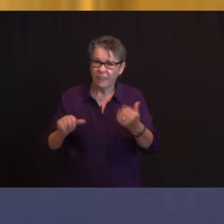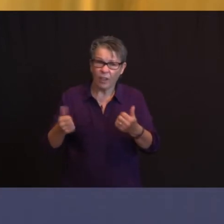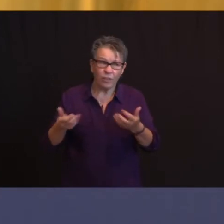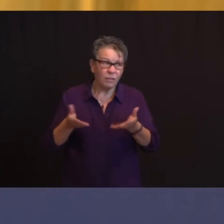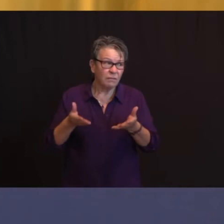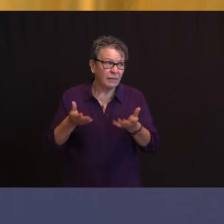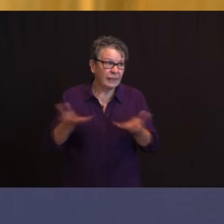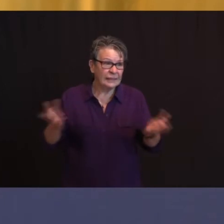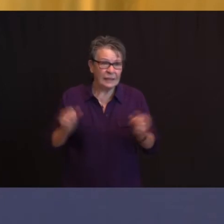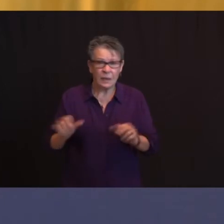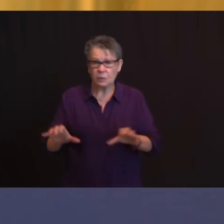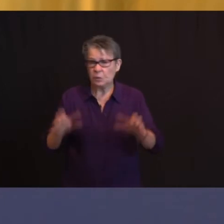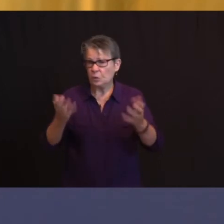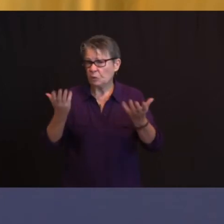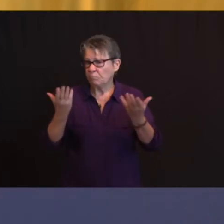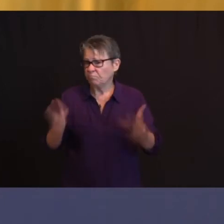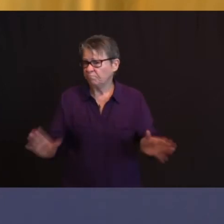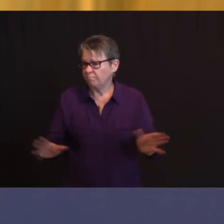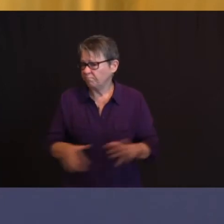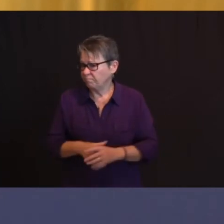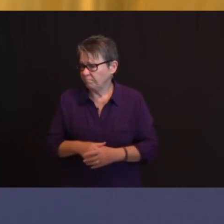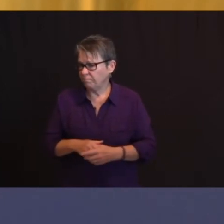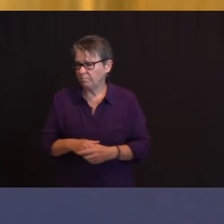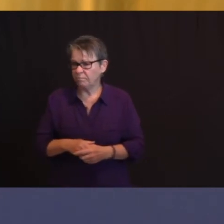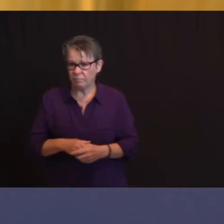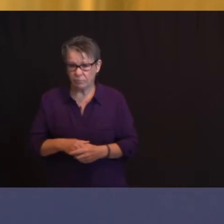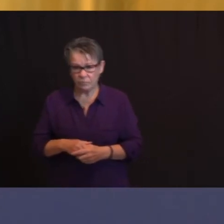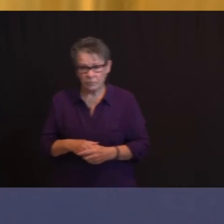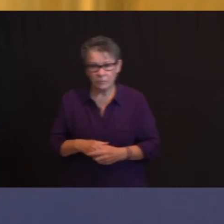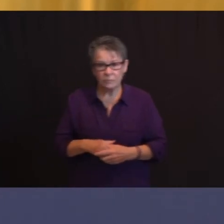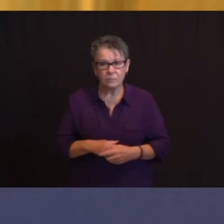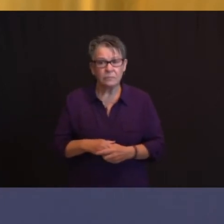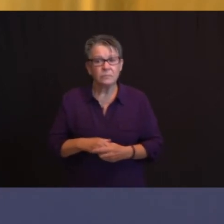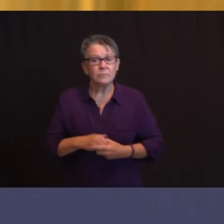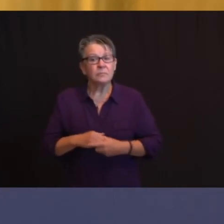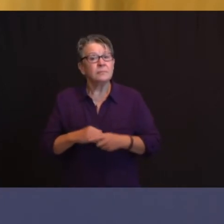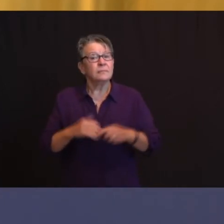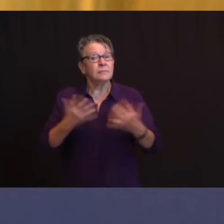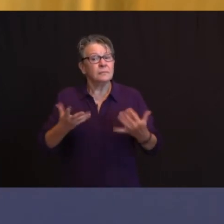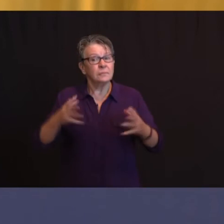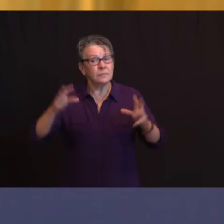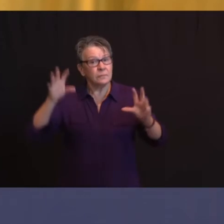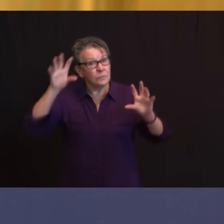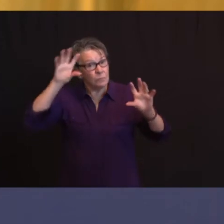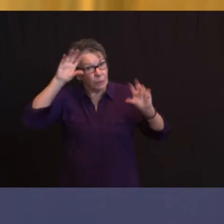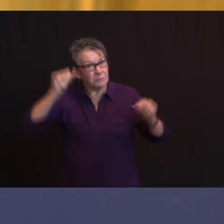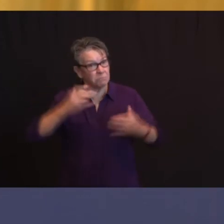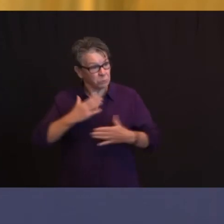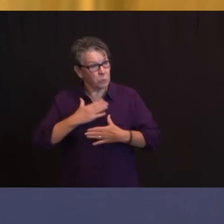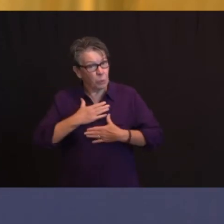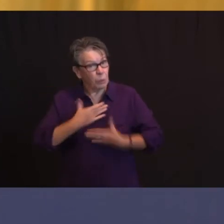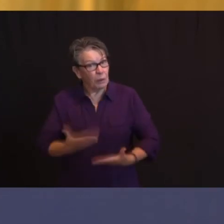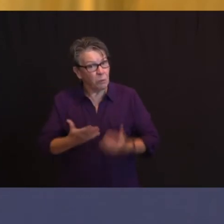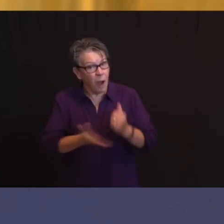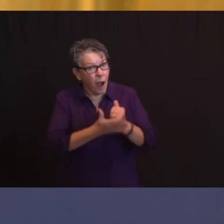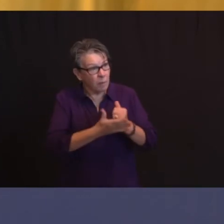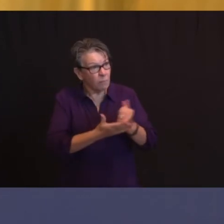there's a devil in the details. Where's the beef moment? But they were saying all the right things, and I'm completely confident the Biden administration, when they get